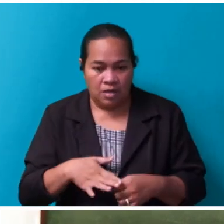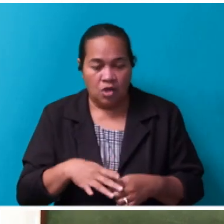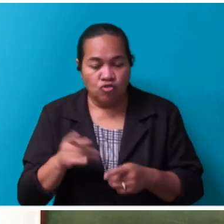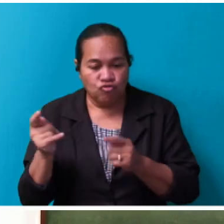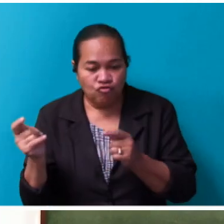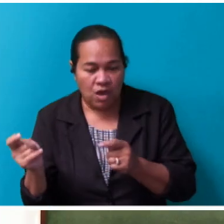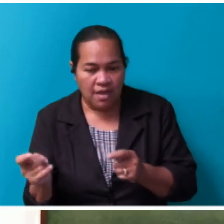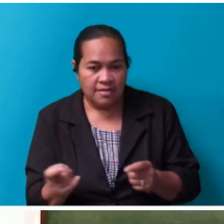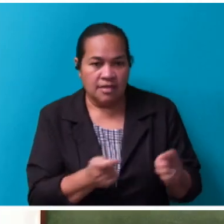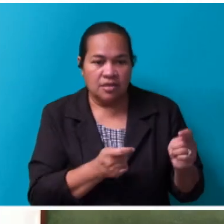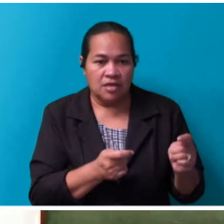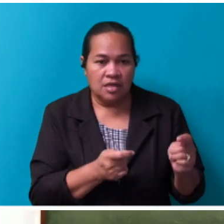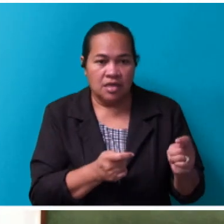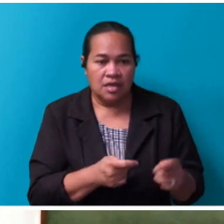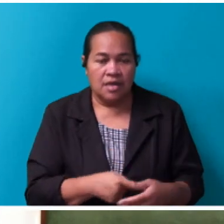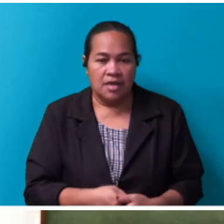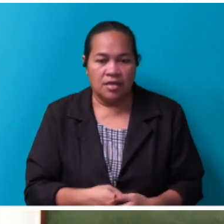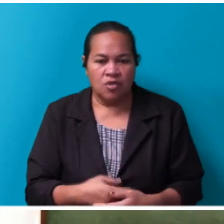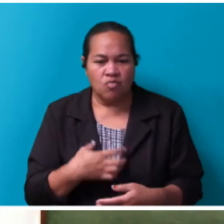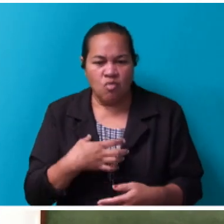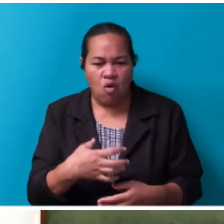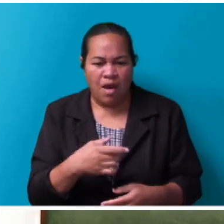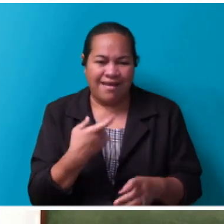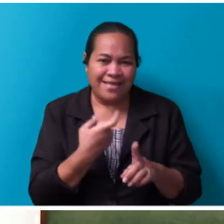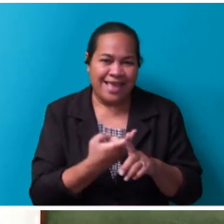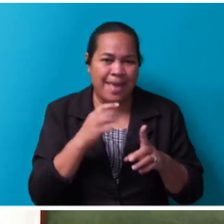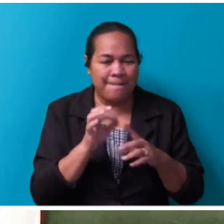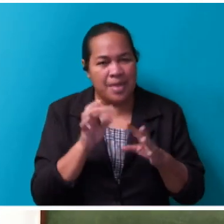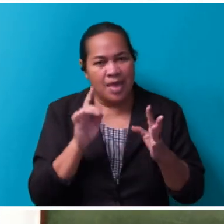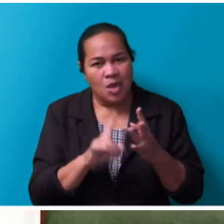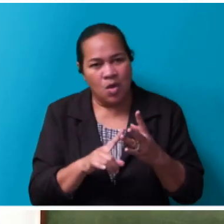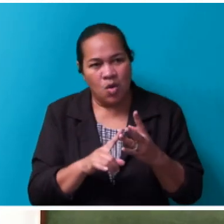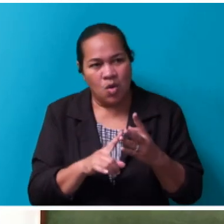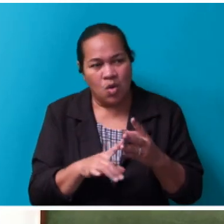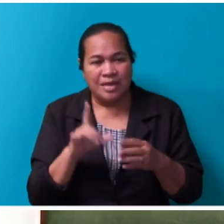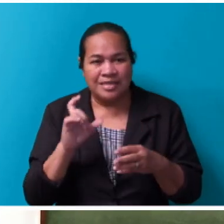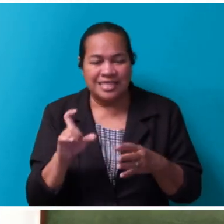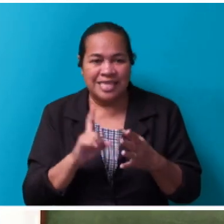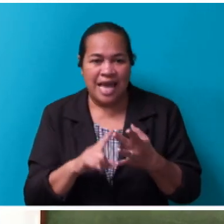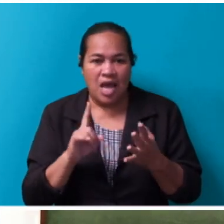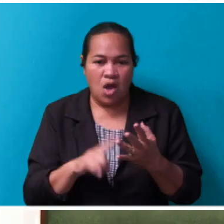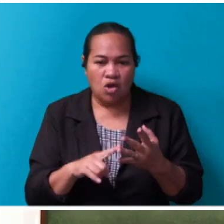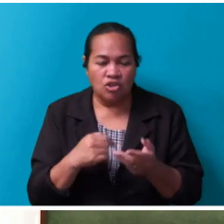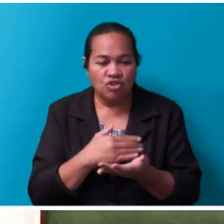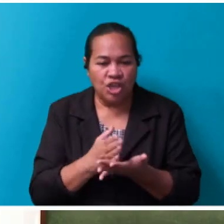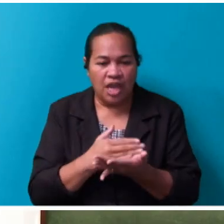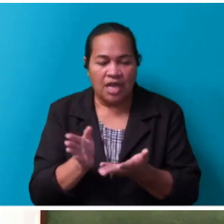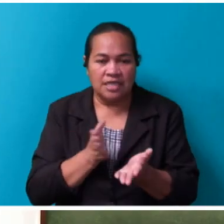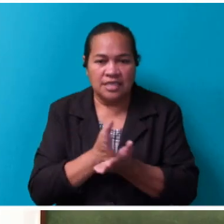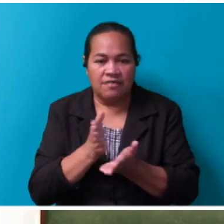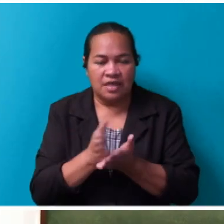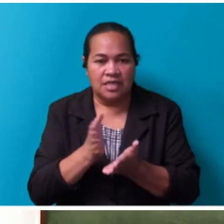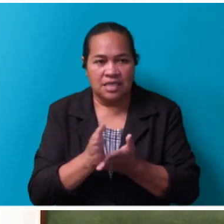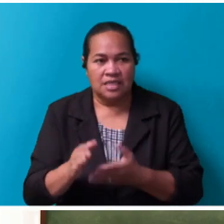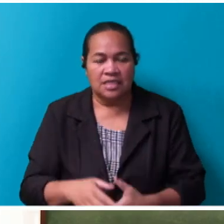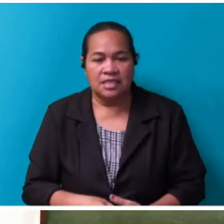to more of the KPO, CIO shared services areas, because